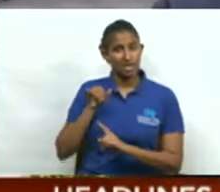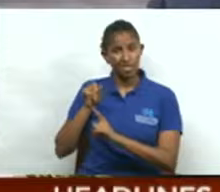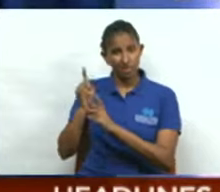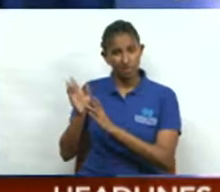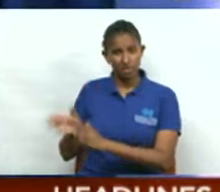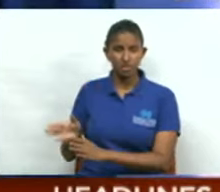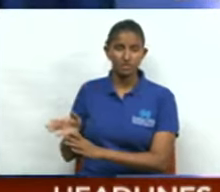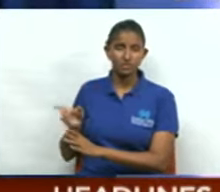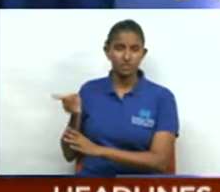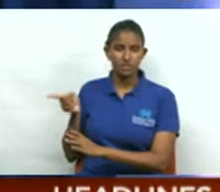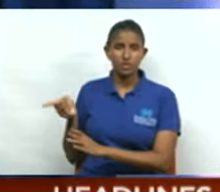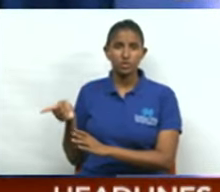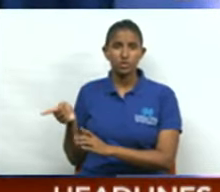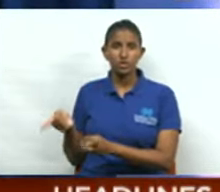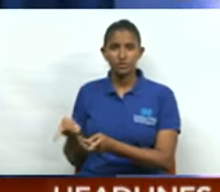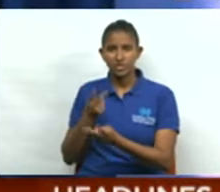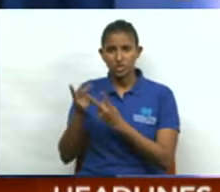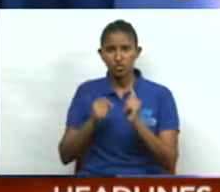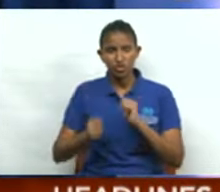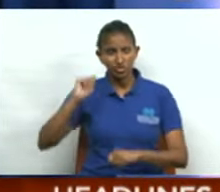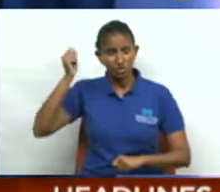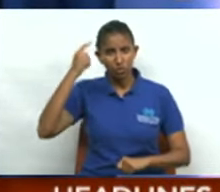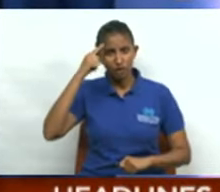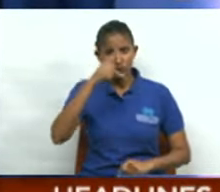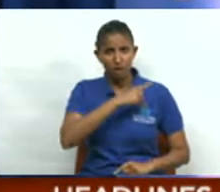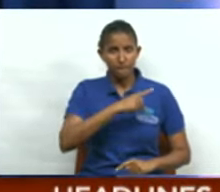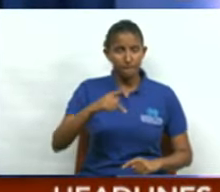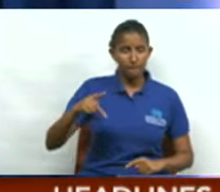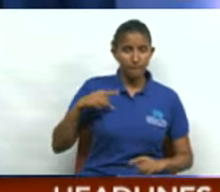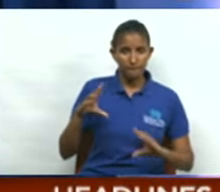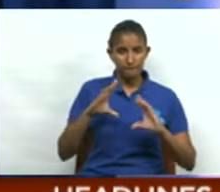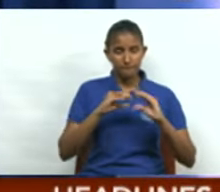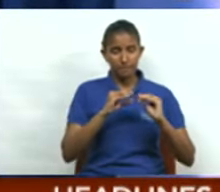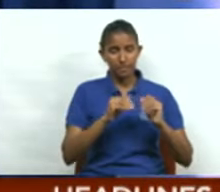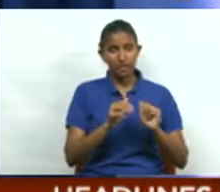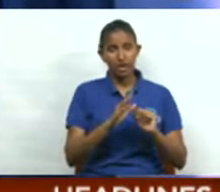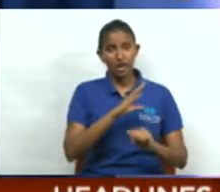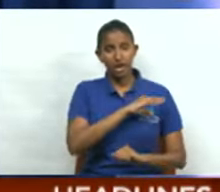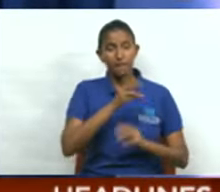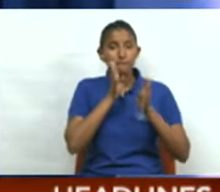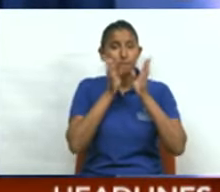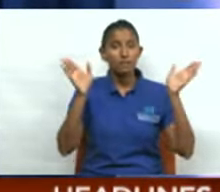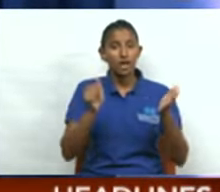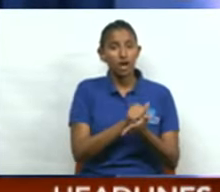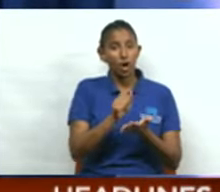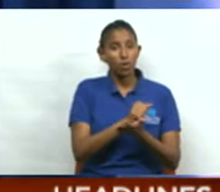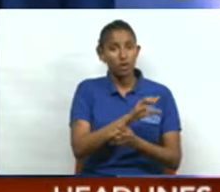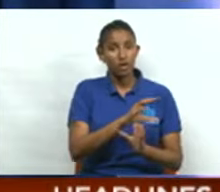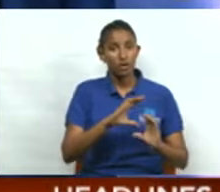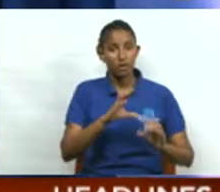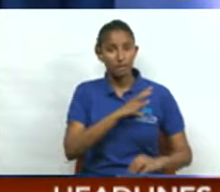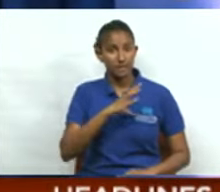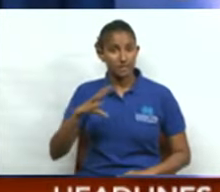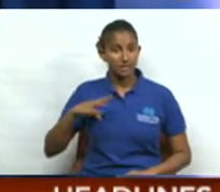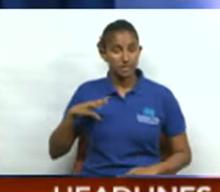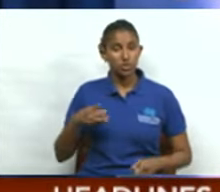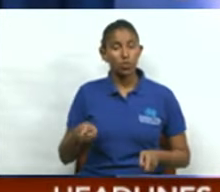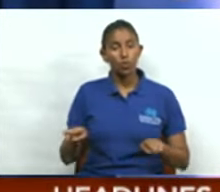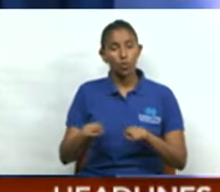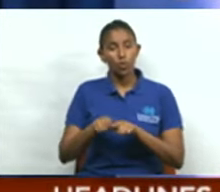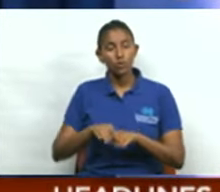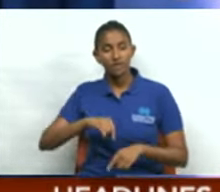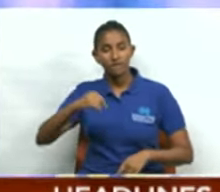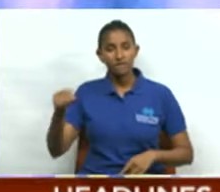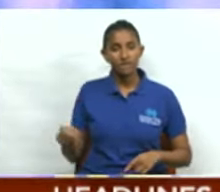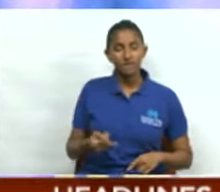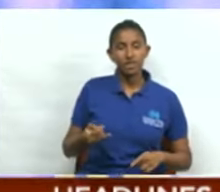participate in a Commonwealth Parliamentary Association meeting on public accounts committees. He says he was subsequently invited to the UNC's anti-crime talks by the